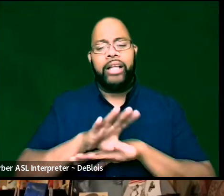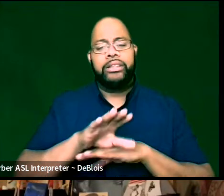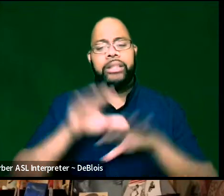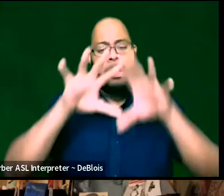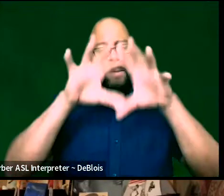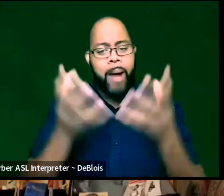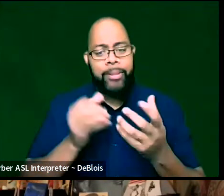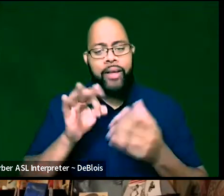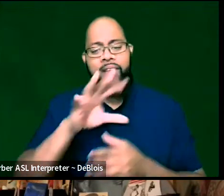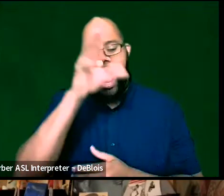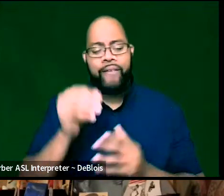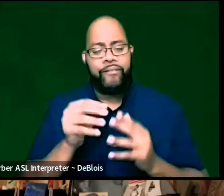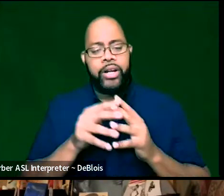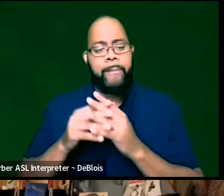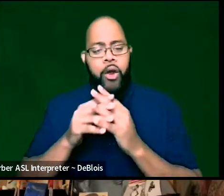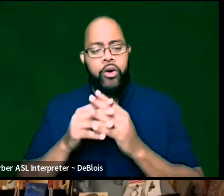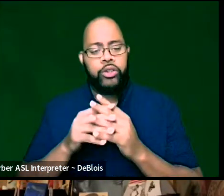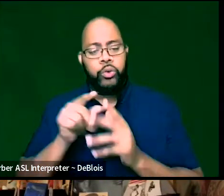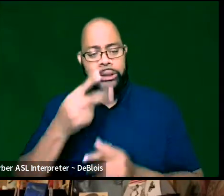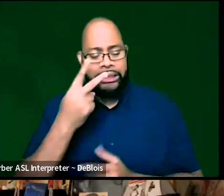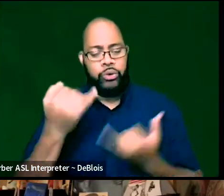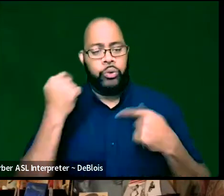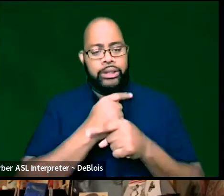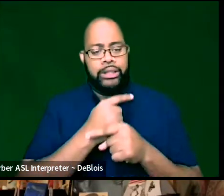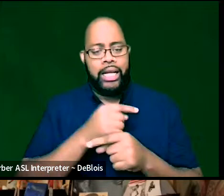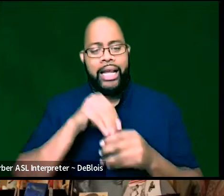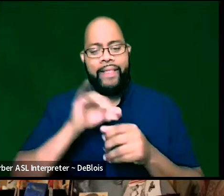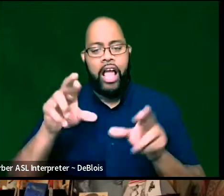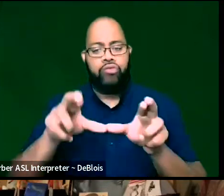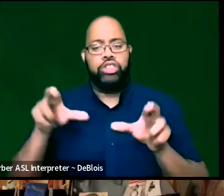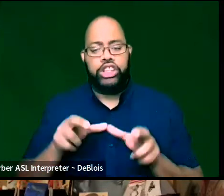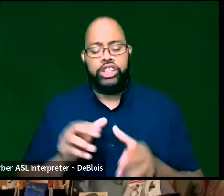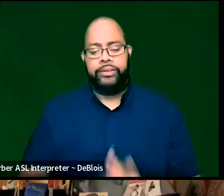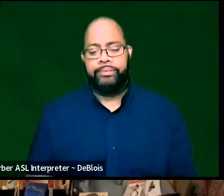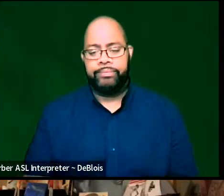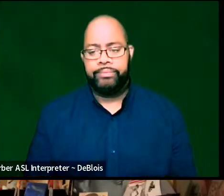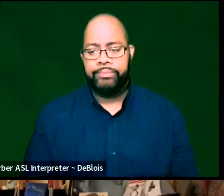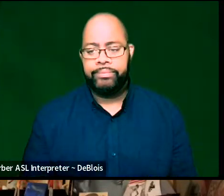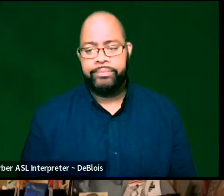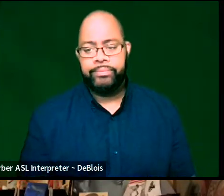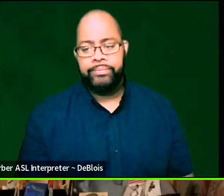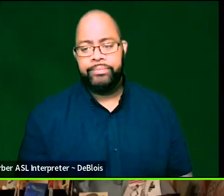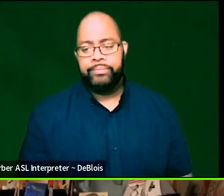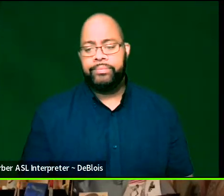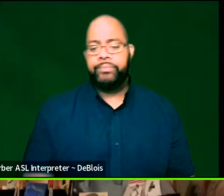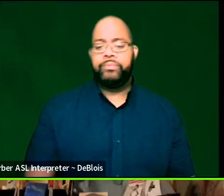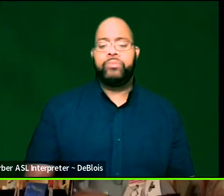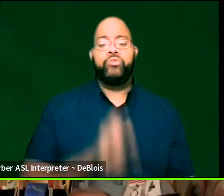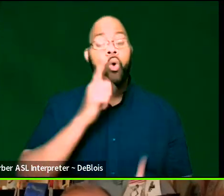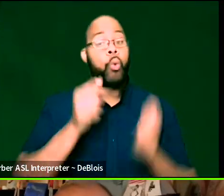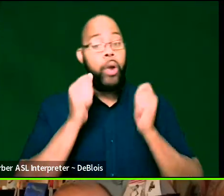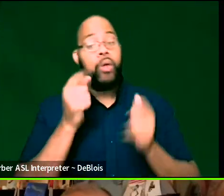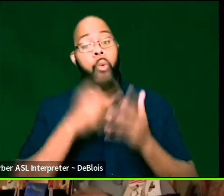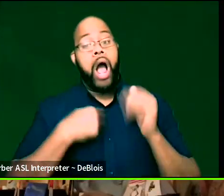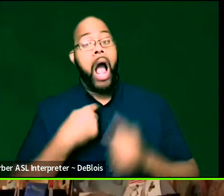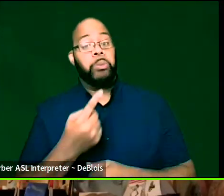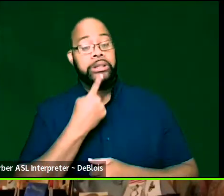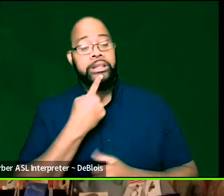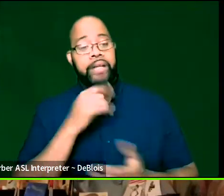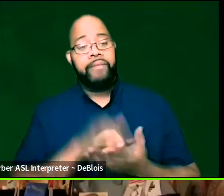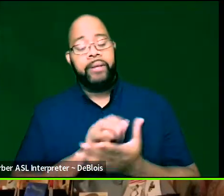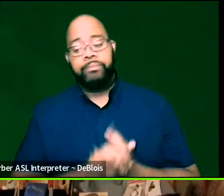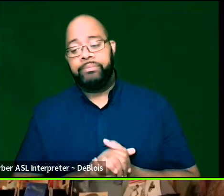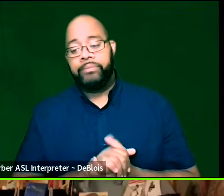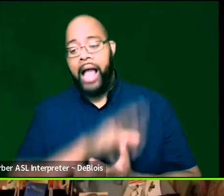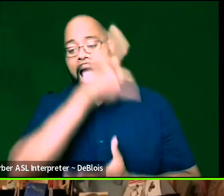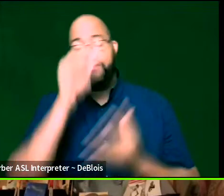population of African Americans you see today in that region? Well, real quickly, what I would say is the